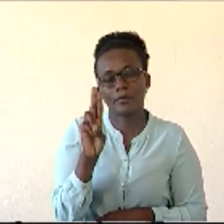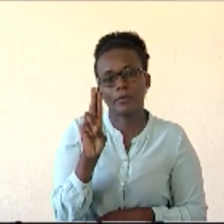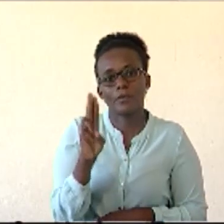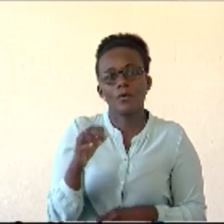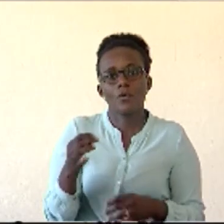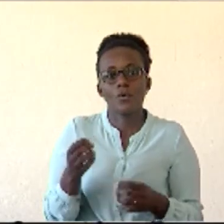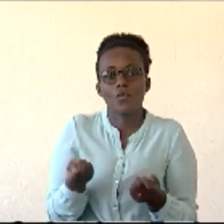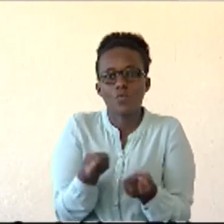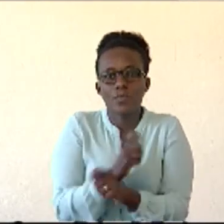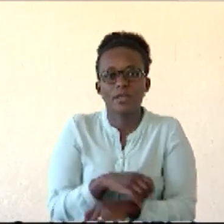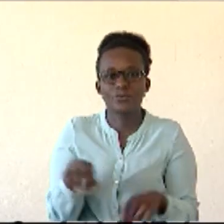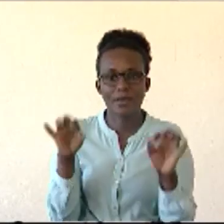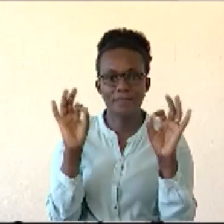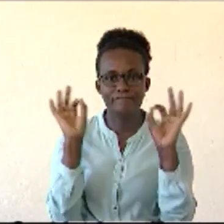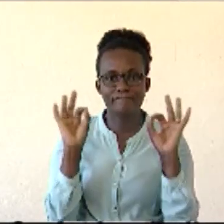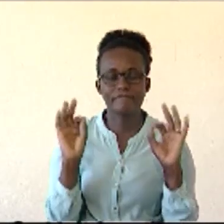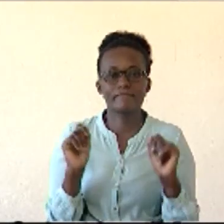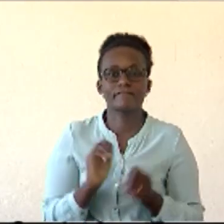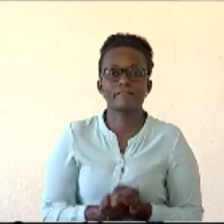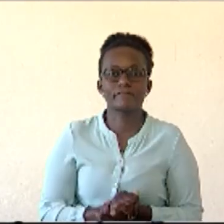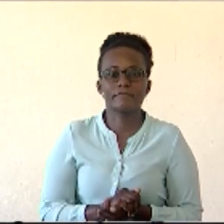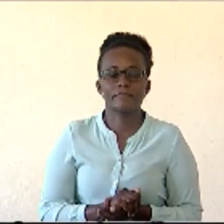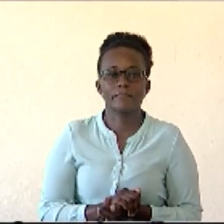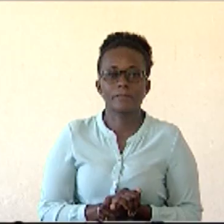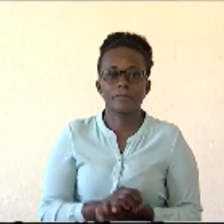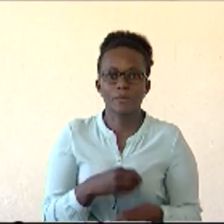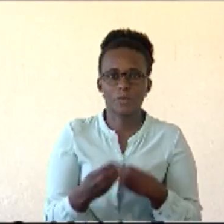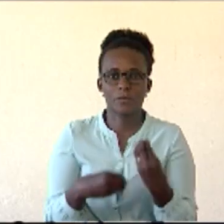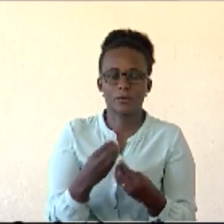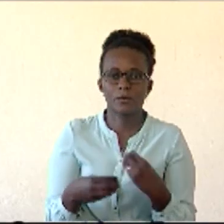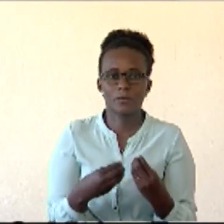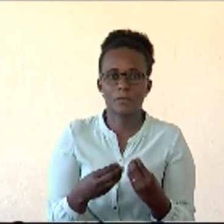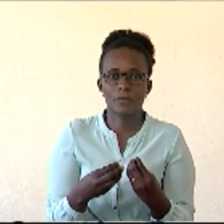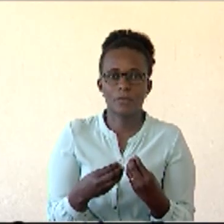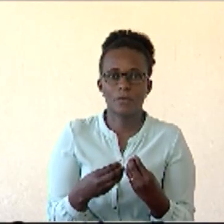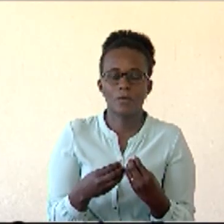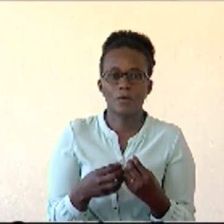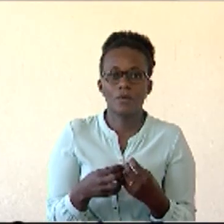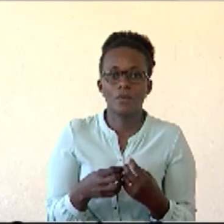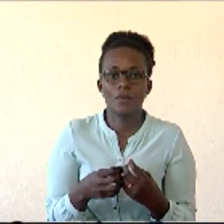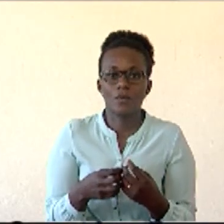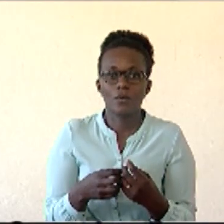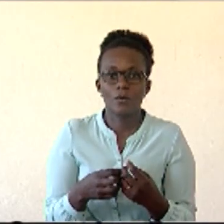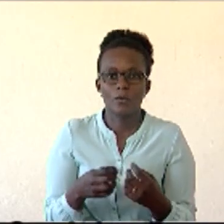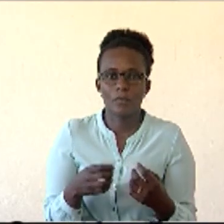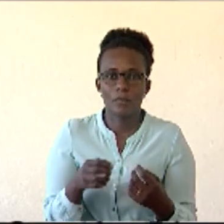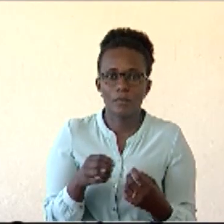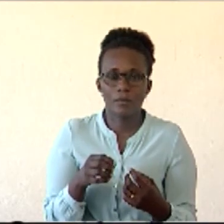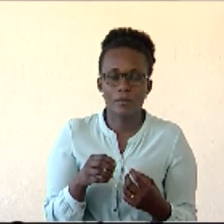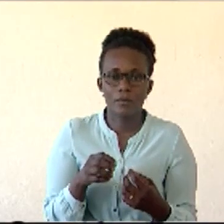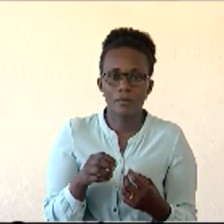Purified, refining. That means during the extraction of copper, copper is